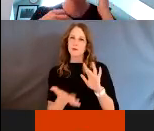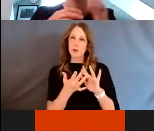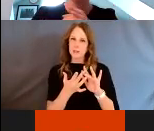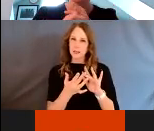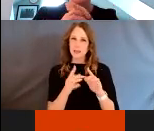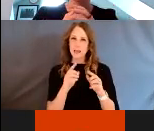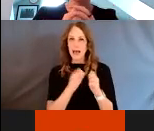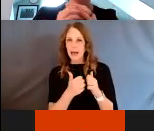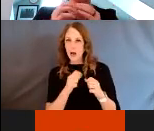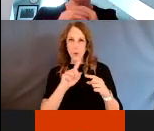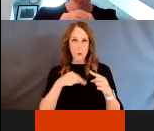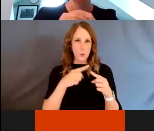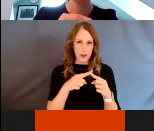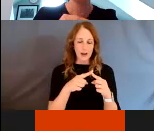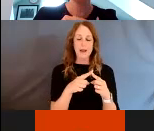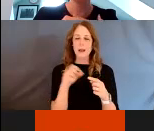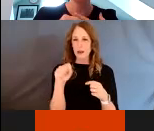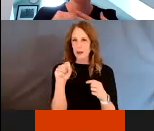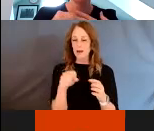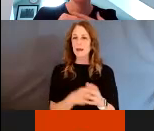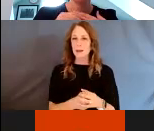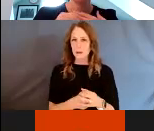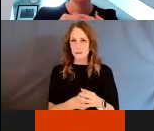when. Absolutely.